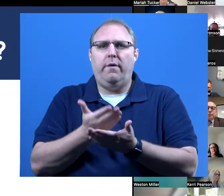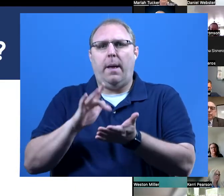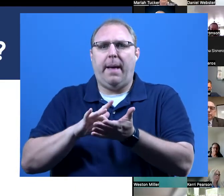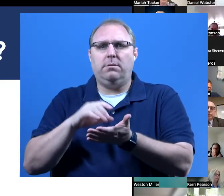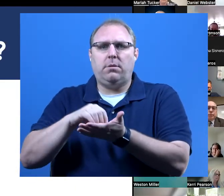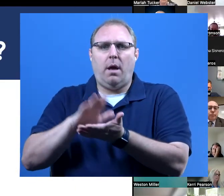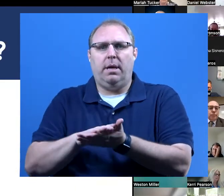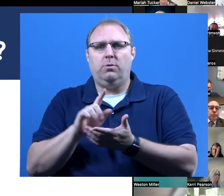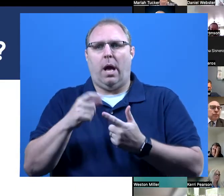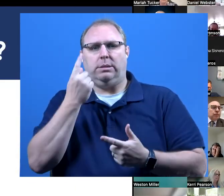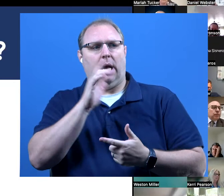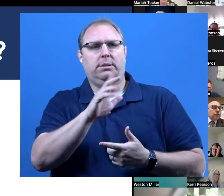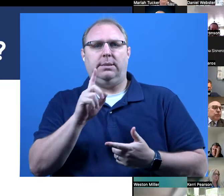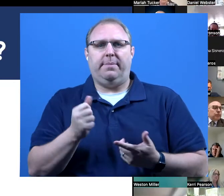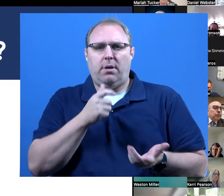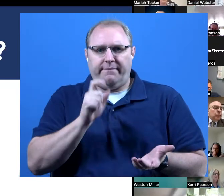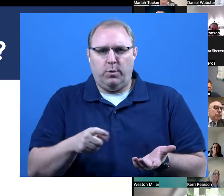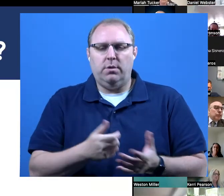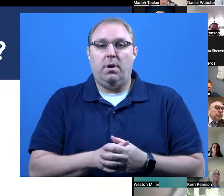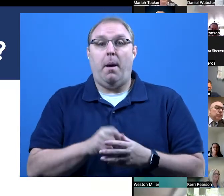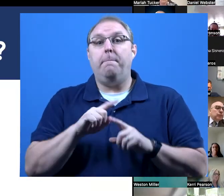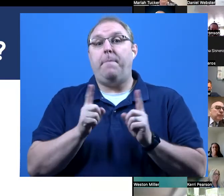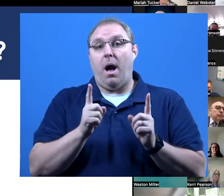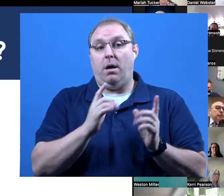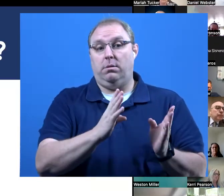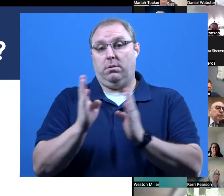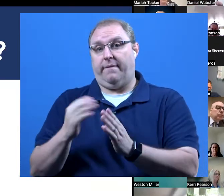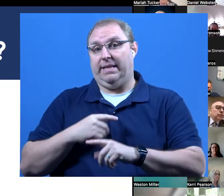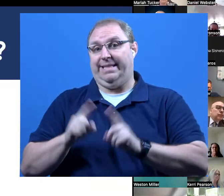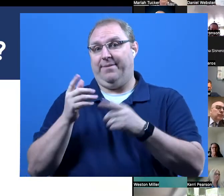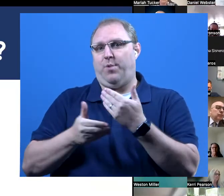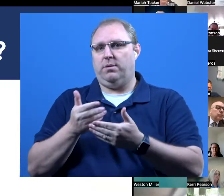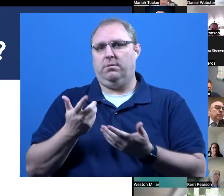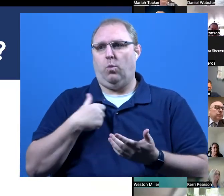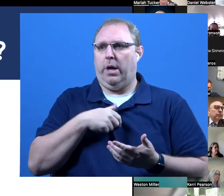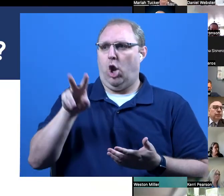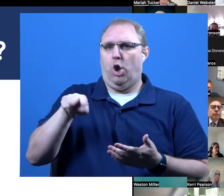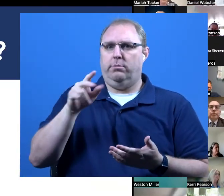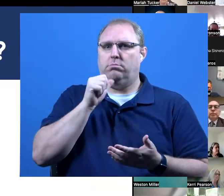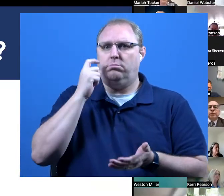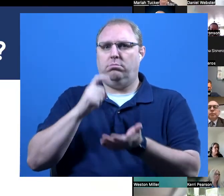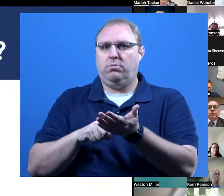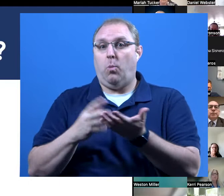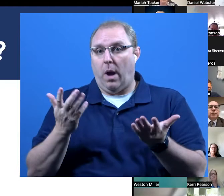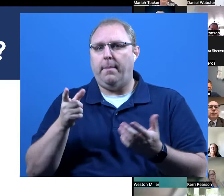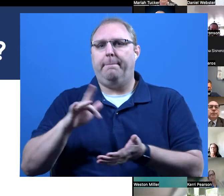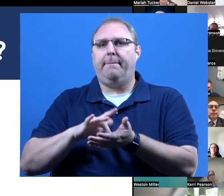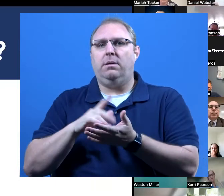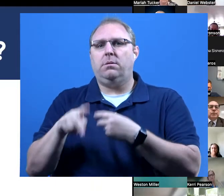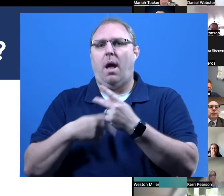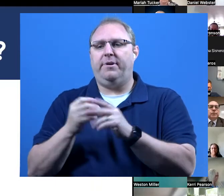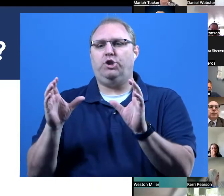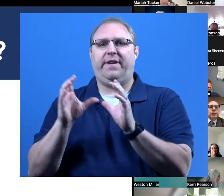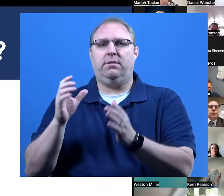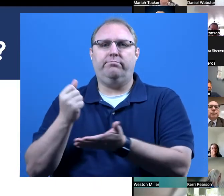blatant, and that's through a medical certification. So an employee would contact us. So again, you direct the employee to Diane or